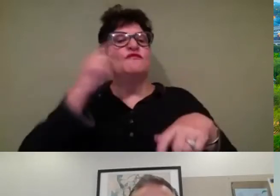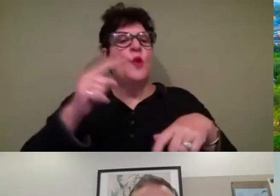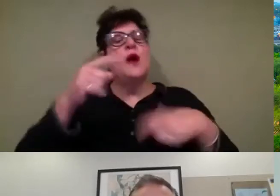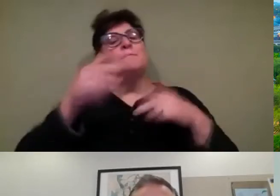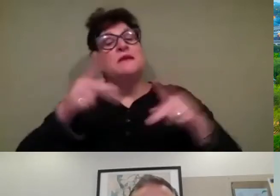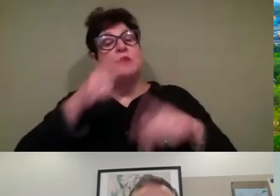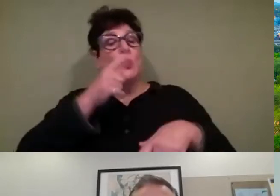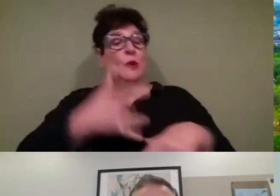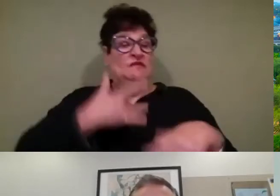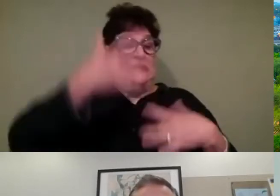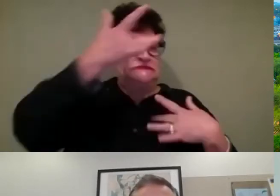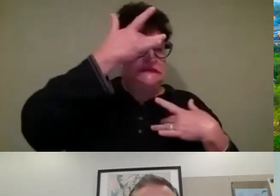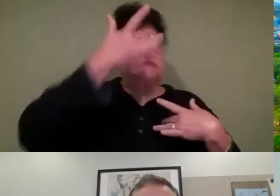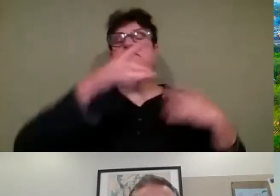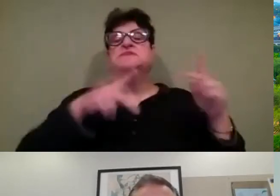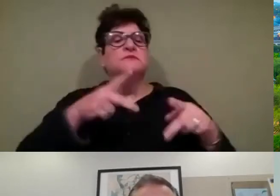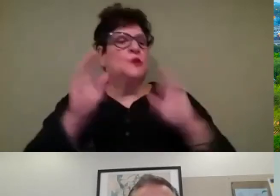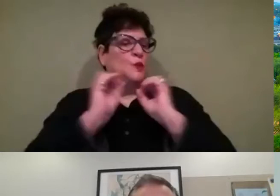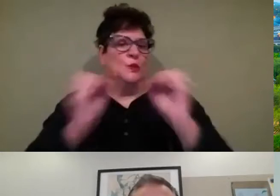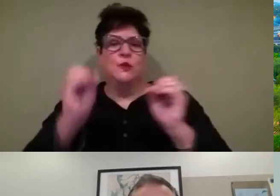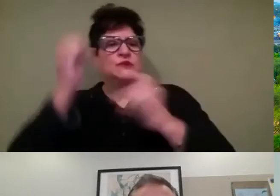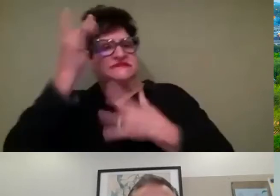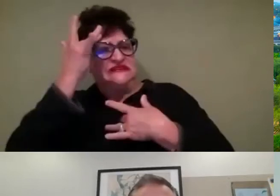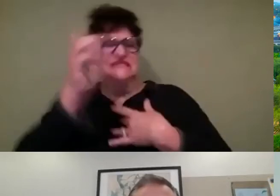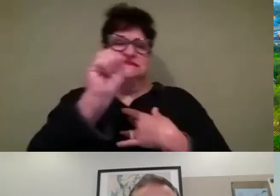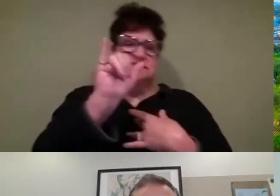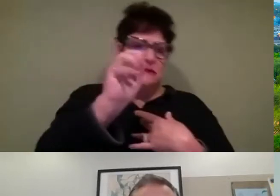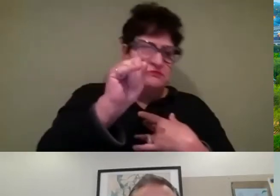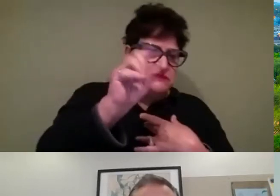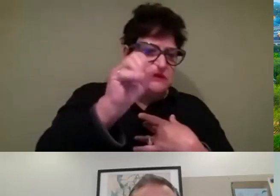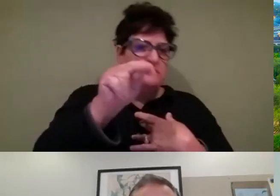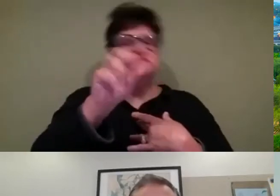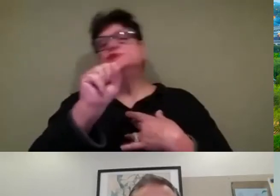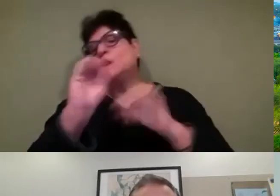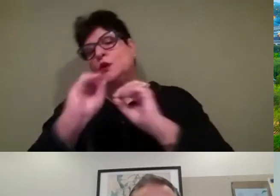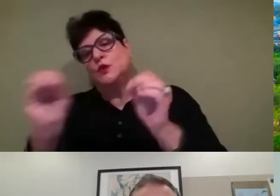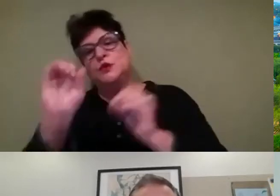more flexibility to provide more options because of those partnerships.